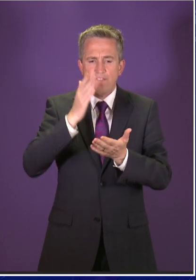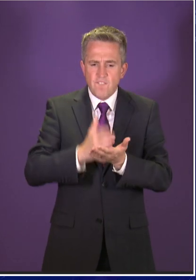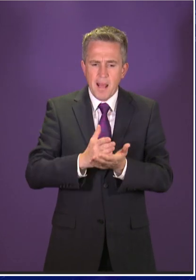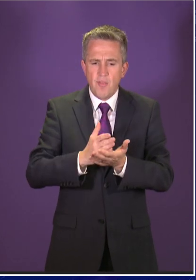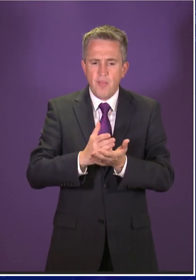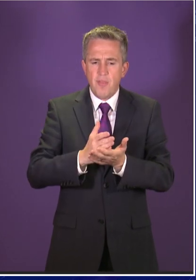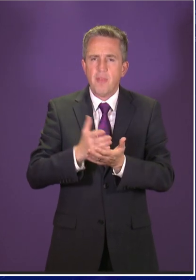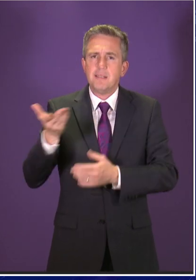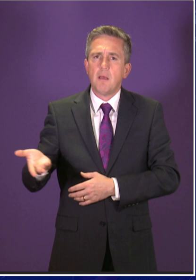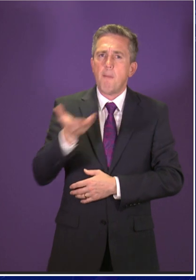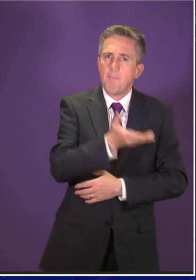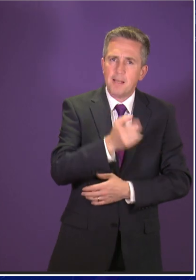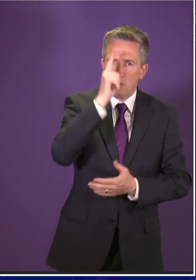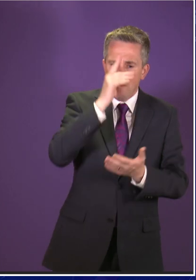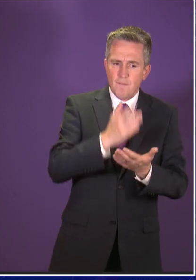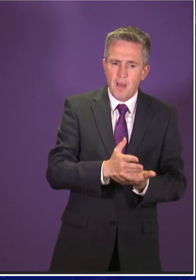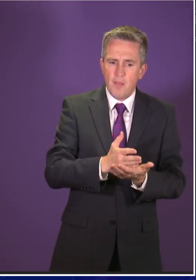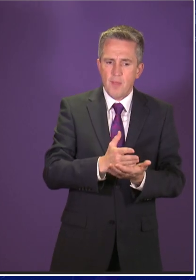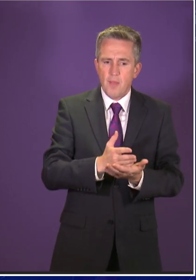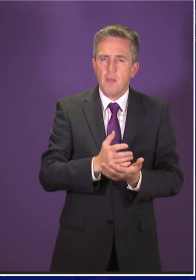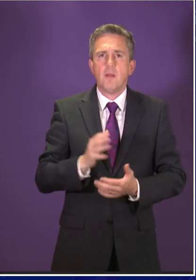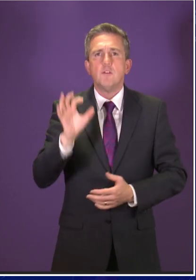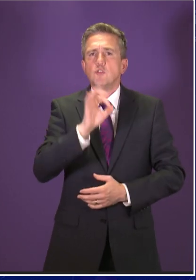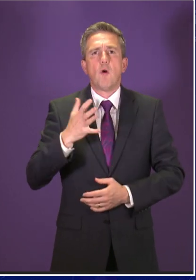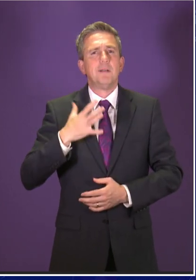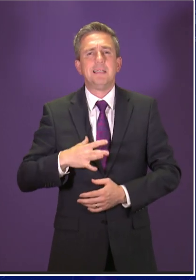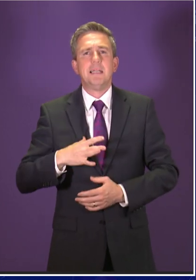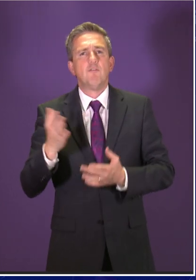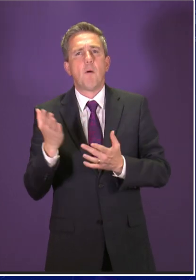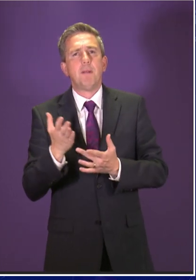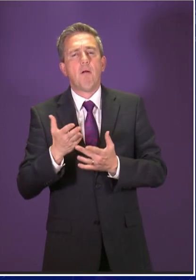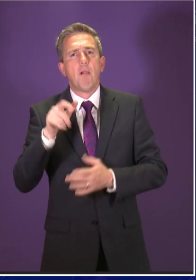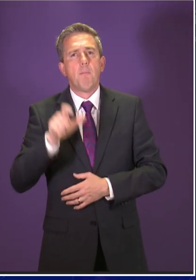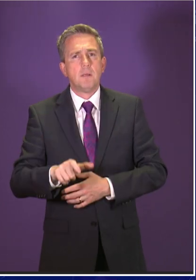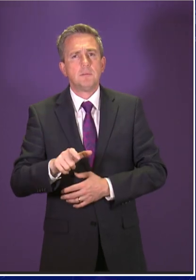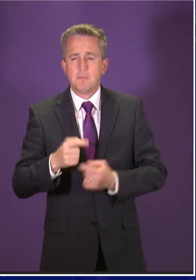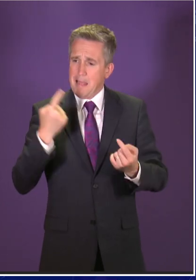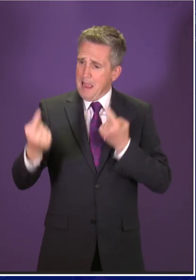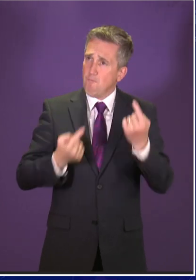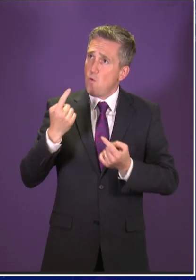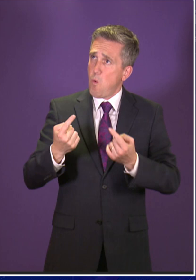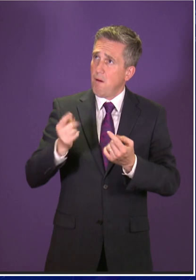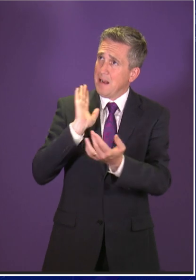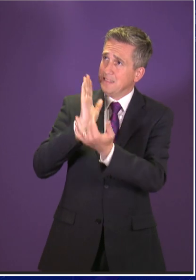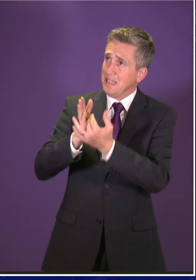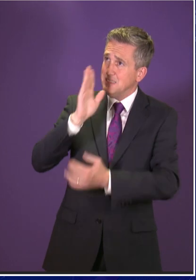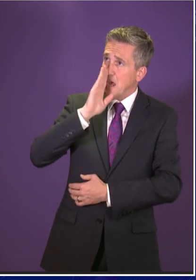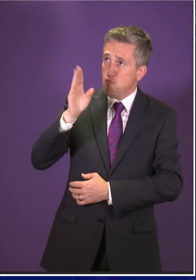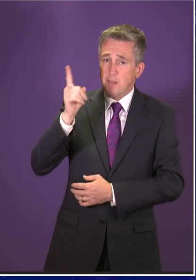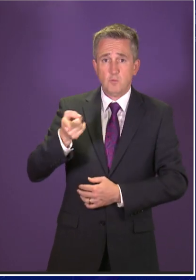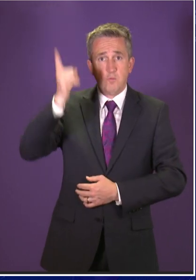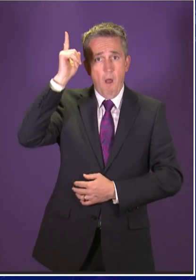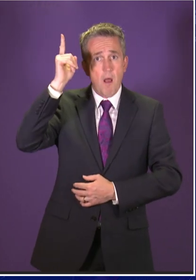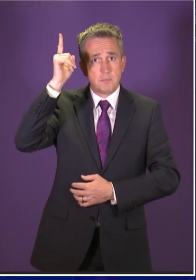faith to faith. There was no need for an intermediary, that every individual could have their own direct access to